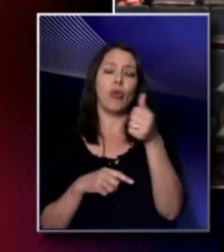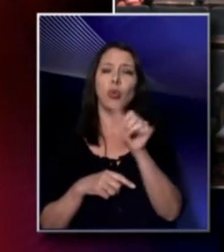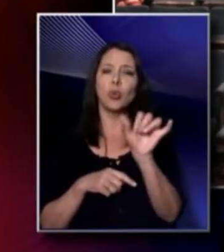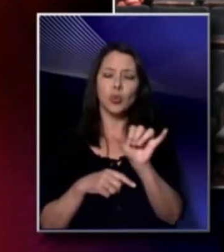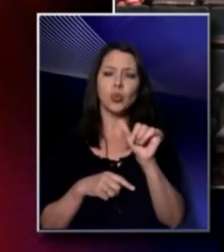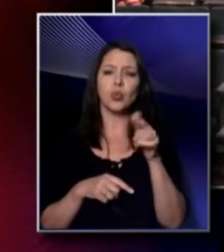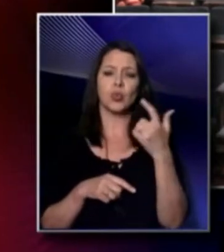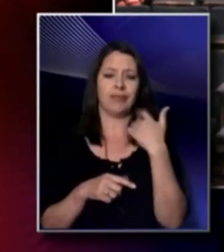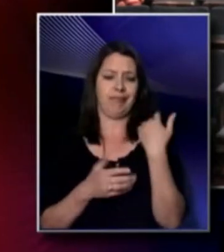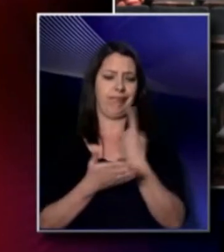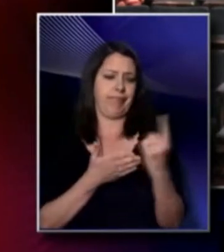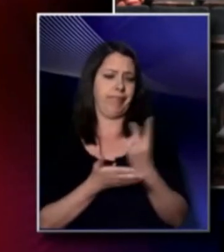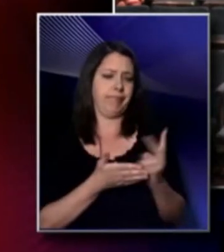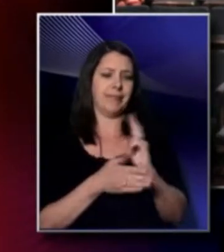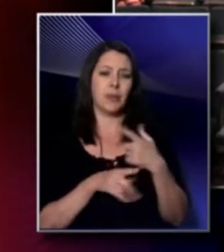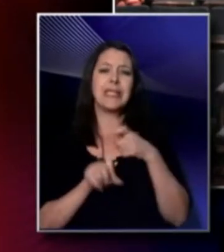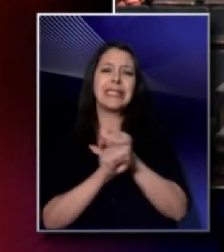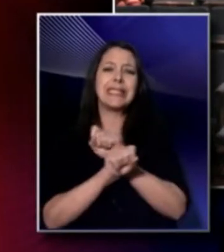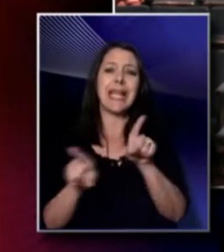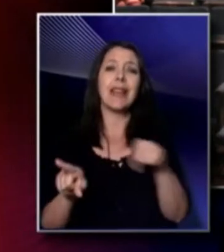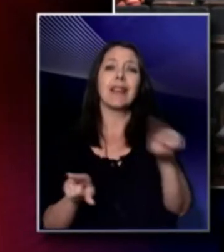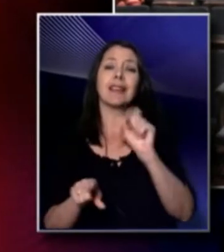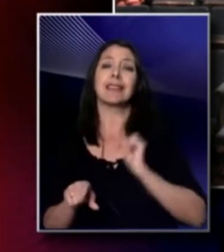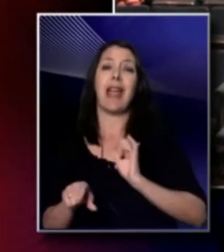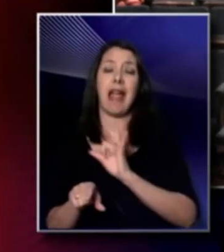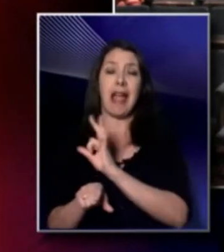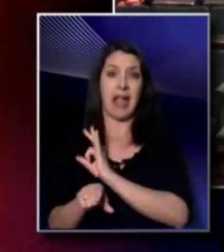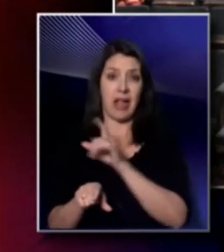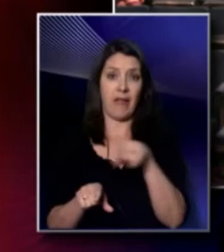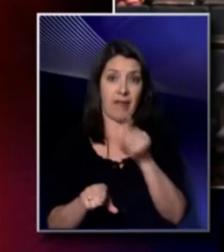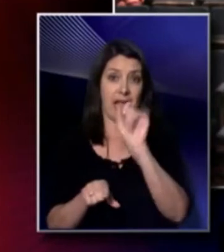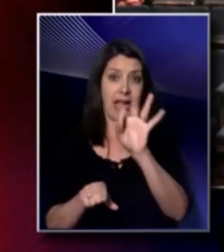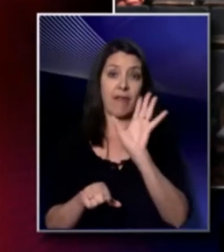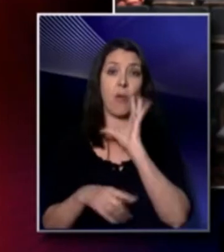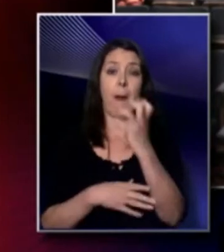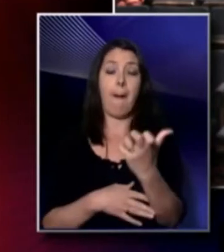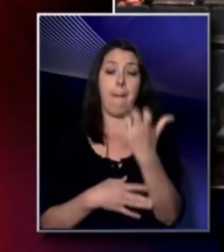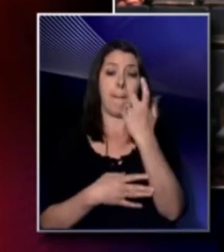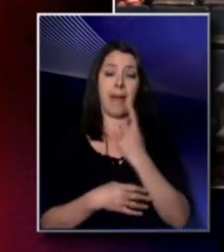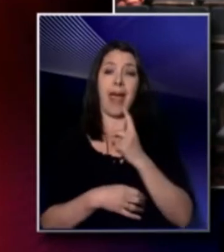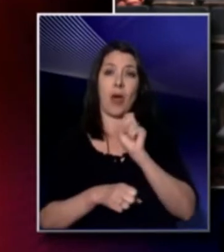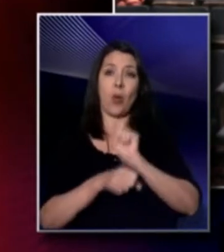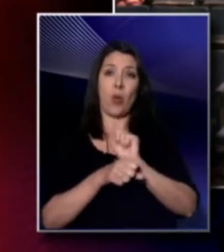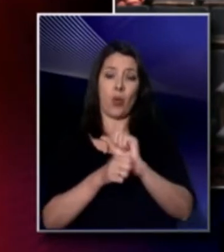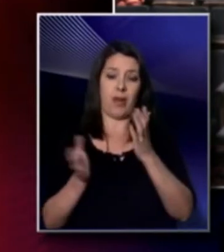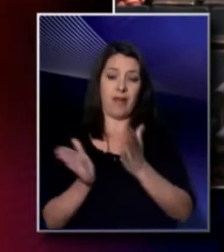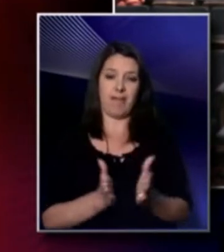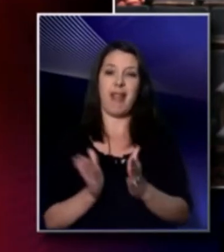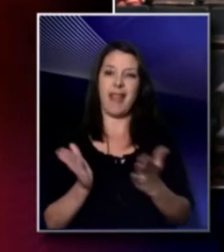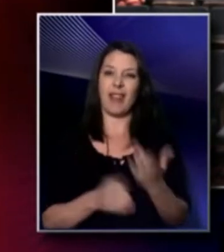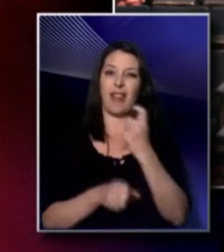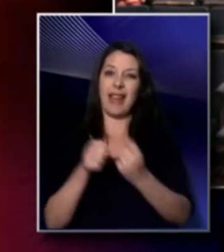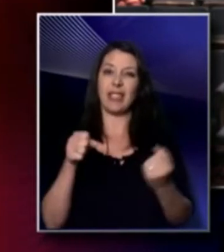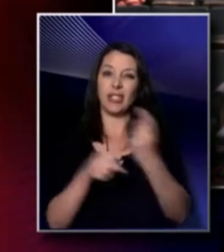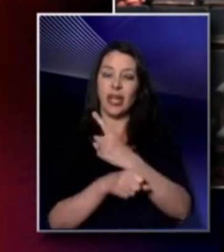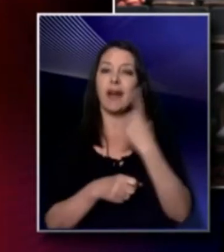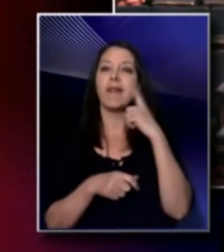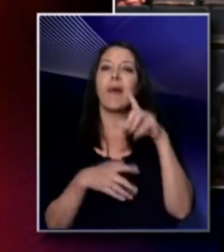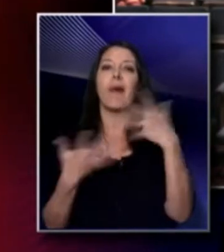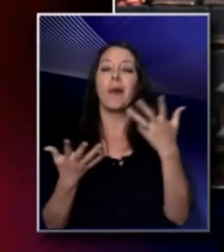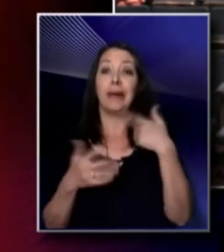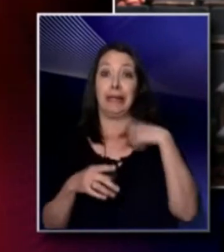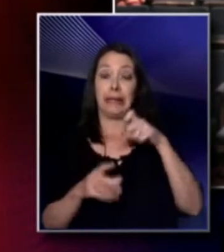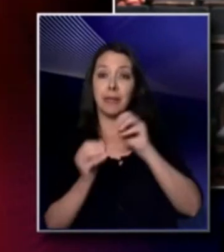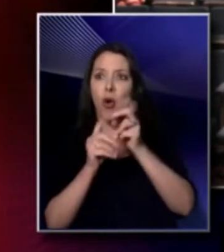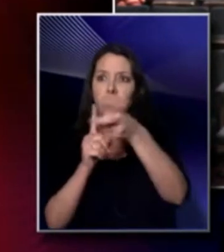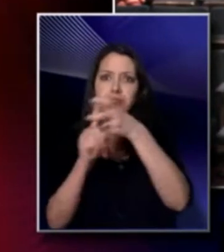weeks ago to our staff to let us know if they're returning back for next year, so we can forecast recruitment. And